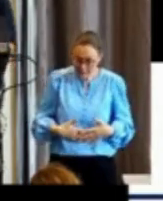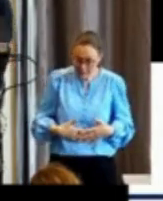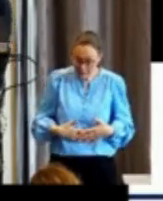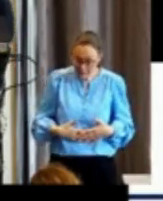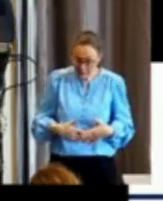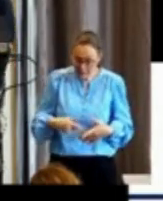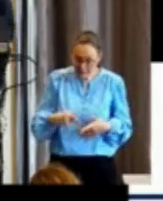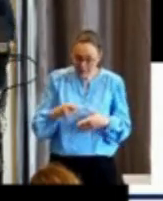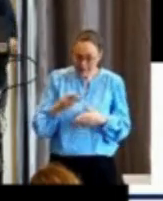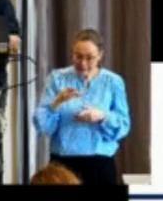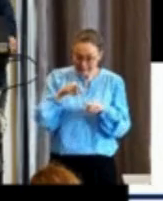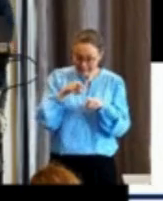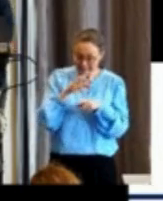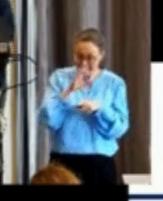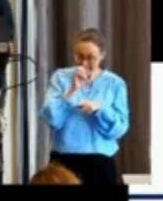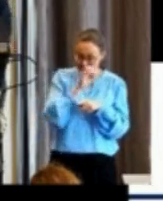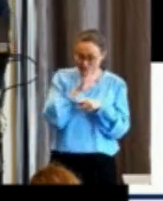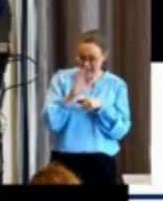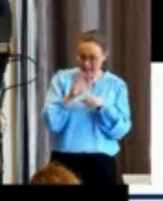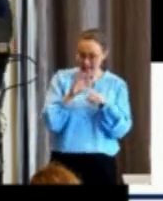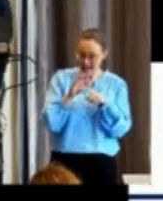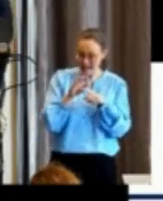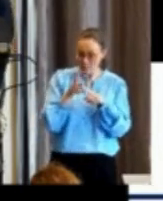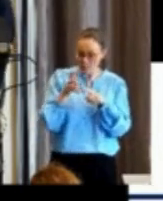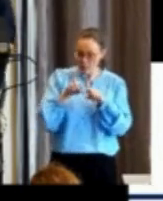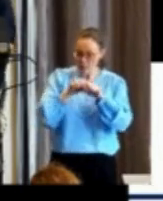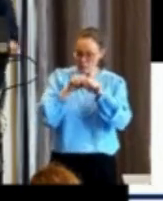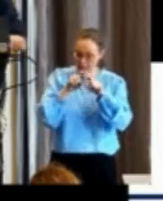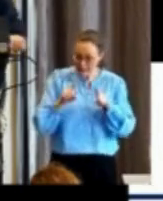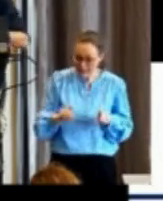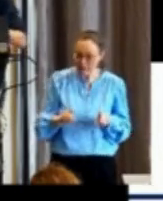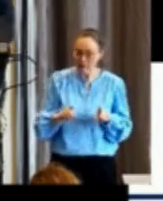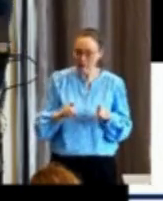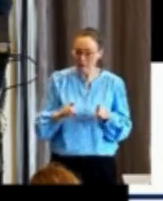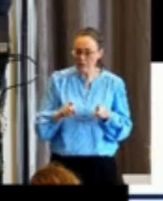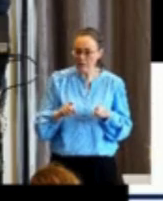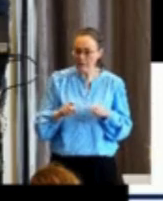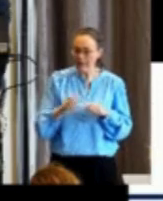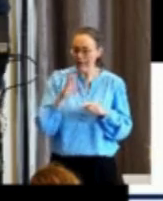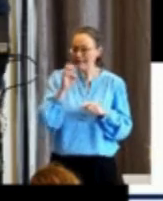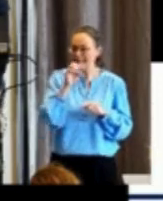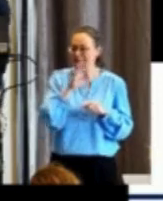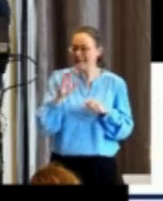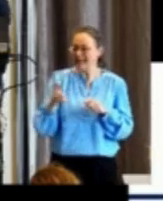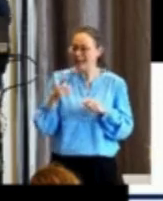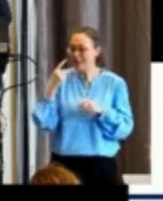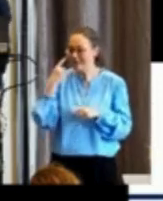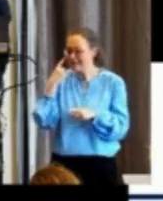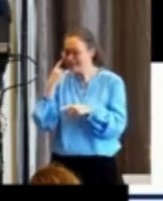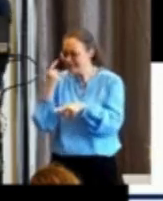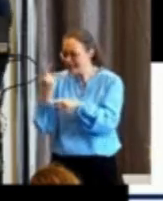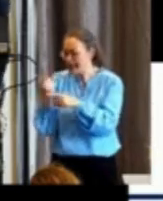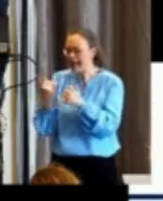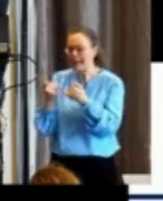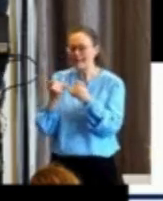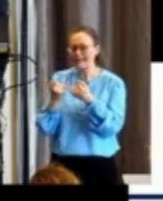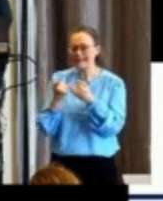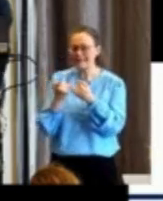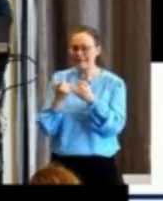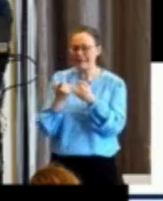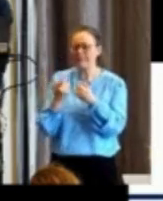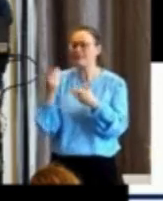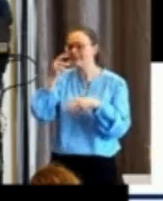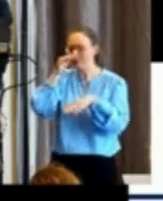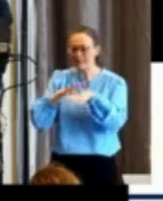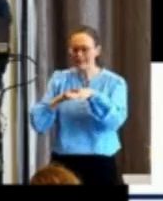of that cell or that organism are going to be broken up, and your cell will then take these fragments, kind of like discarded